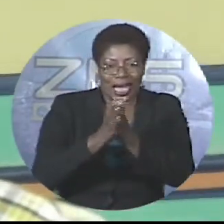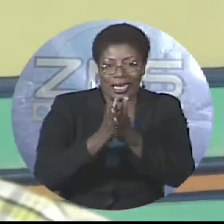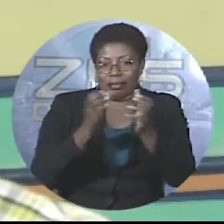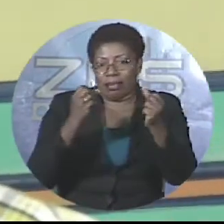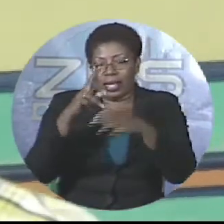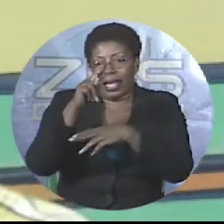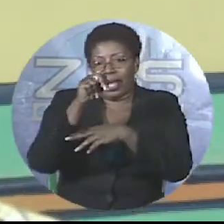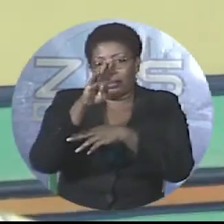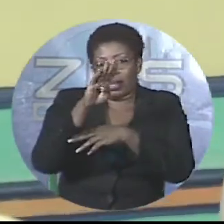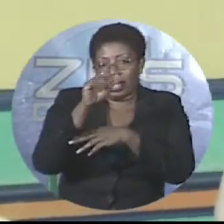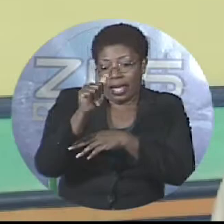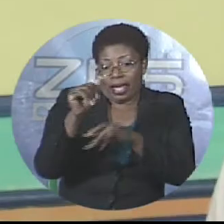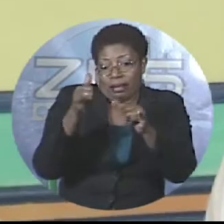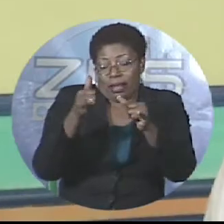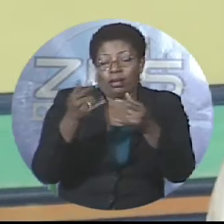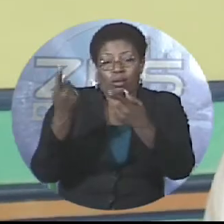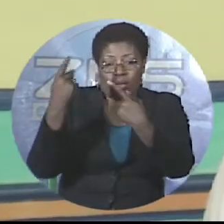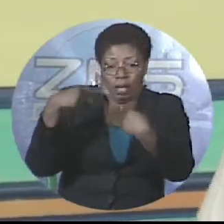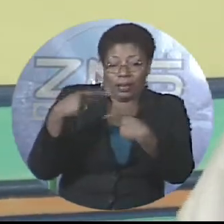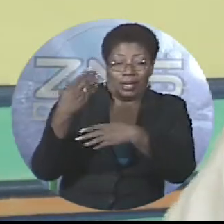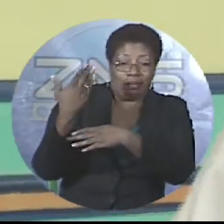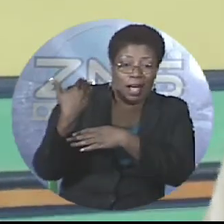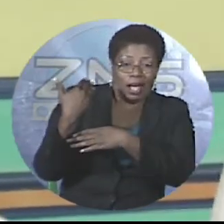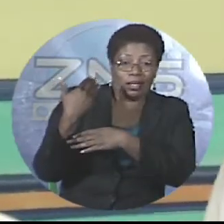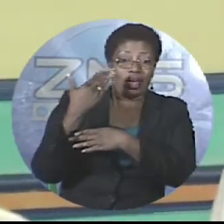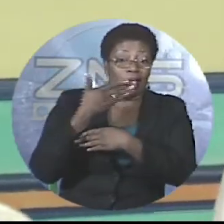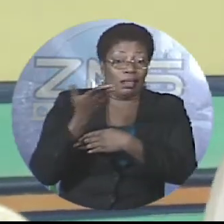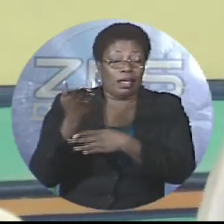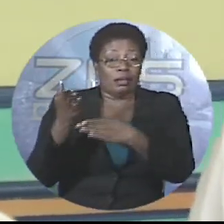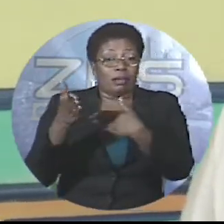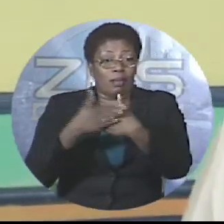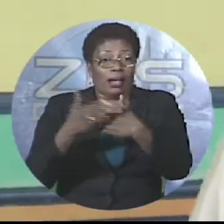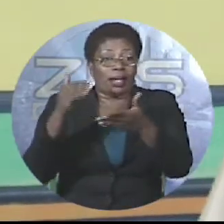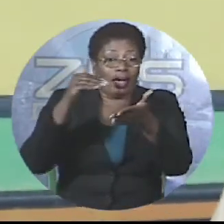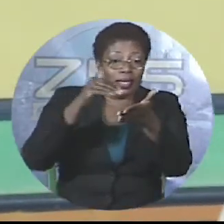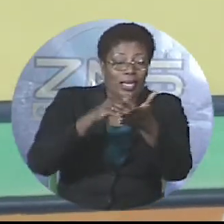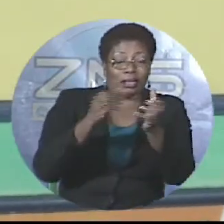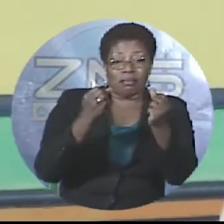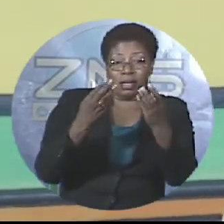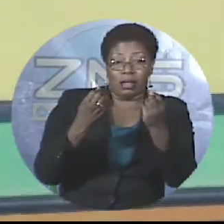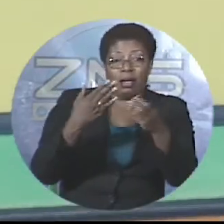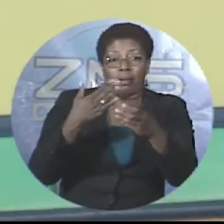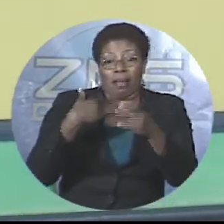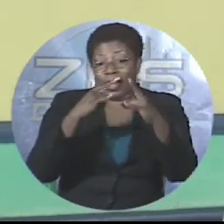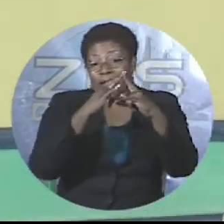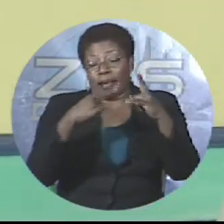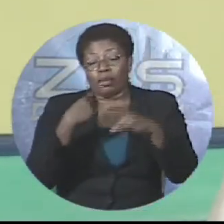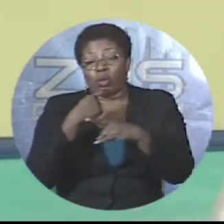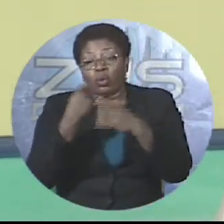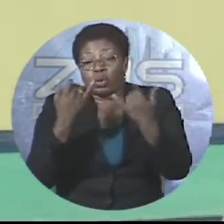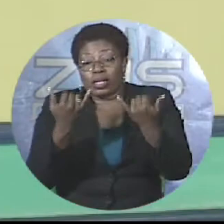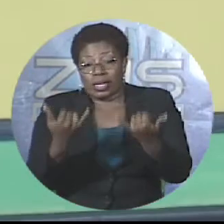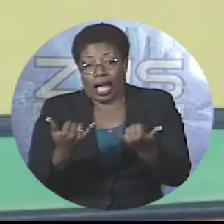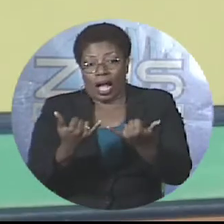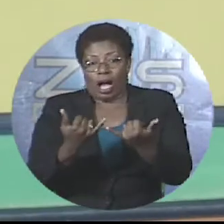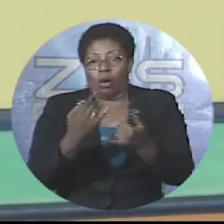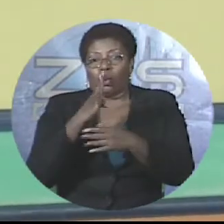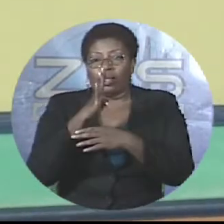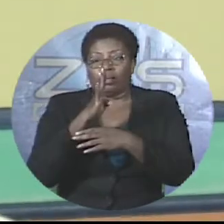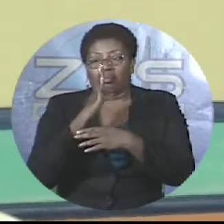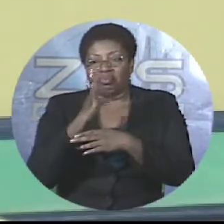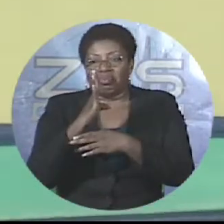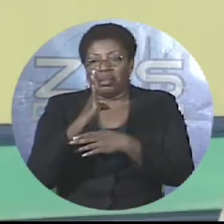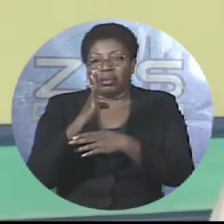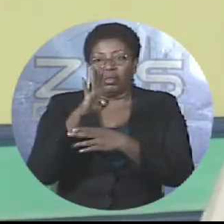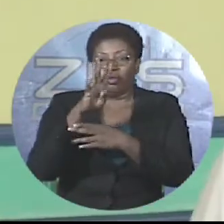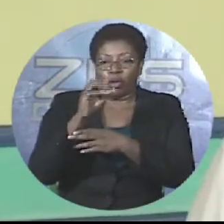NBA players who have been coming in the past, they'll be back this year. A lot of my campers who now would be 40 who used to come